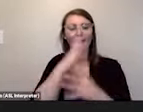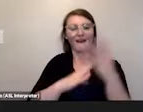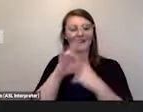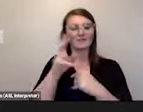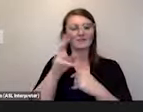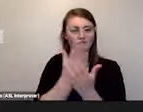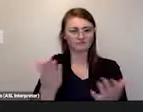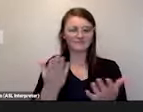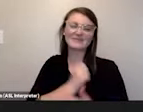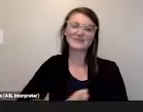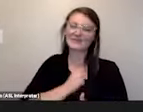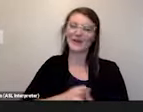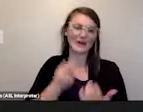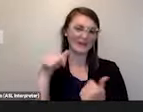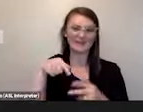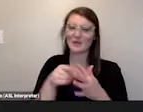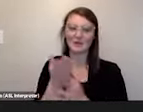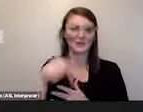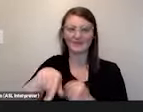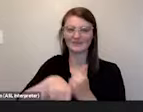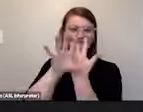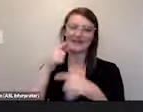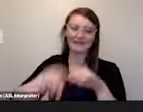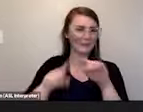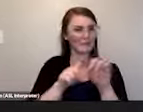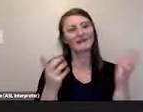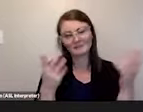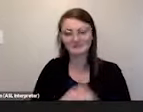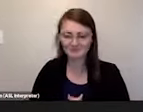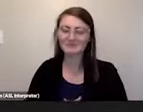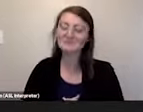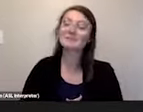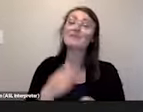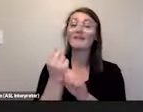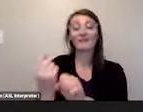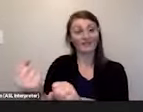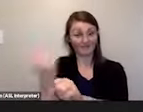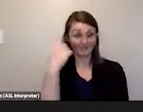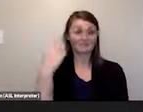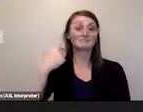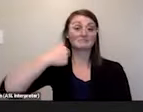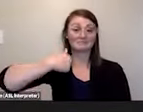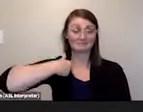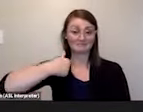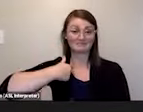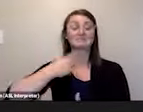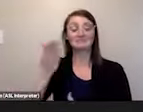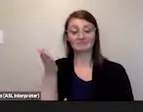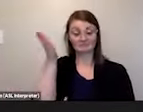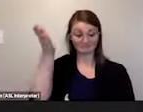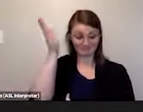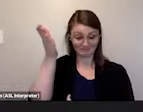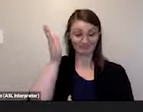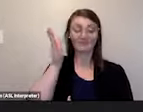So I apologize for not being able to do that. But last year I presented all